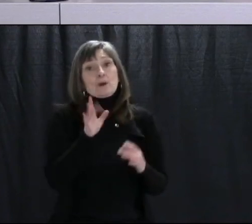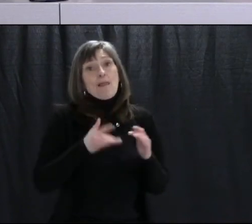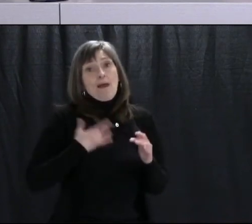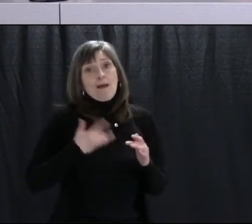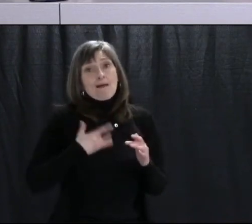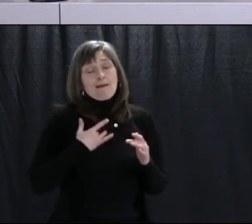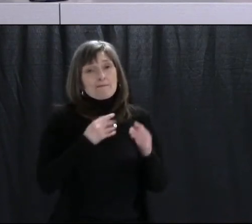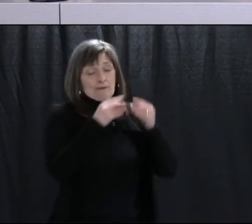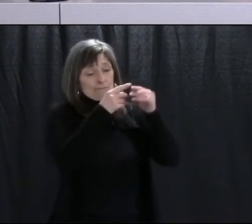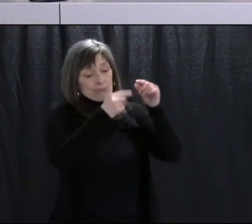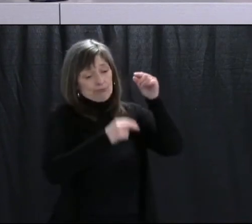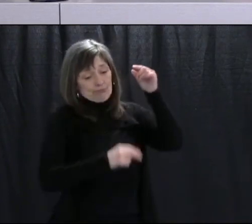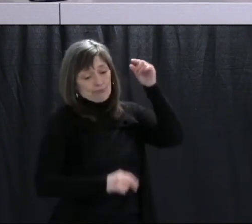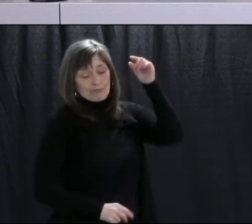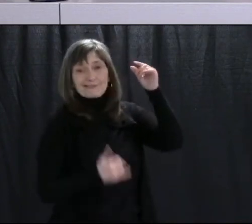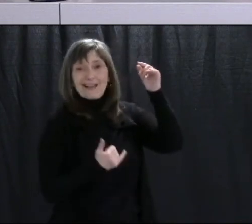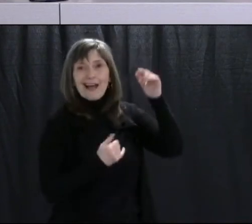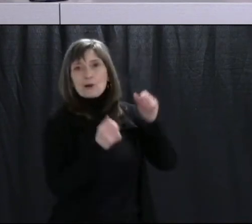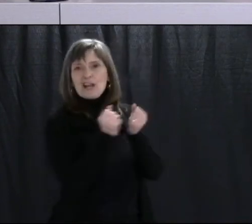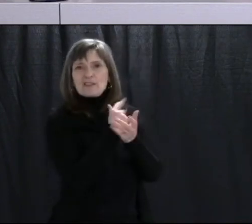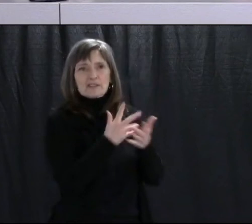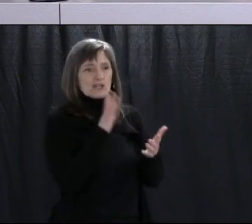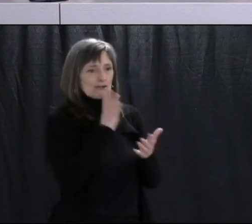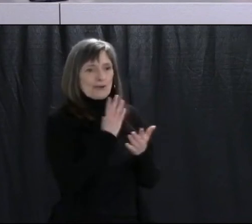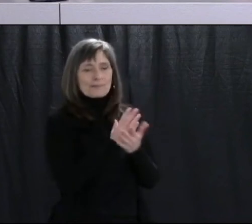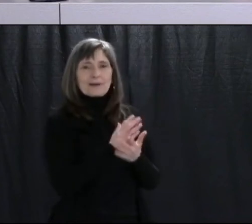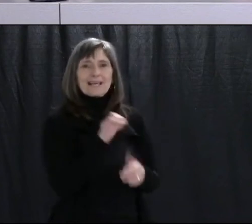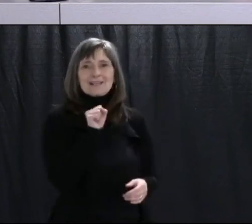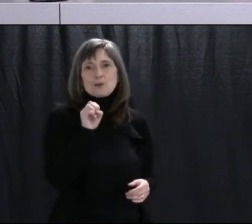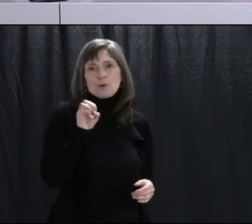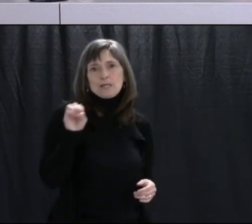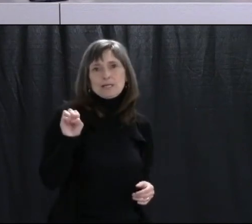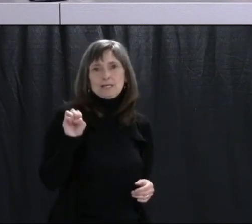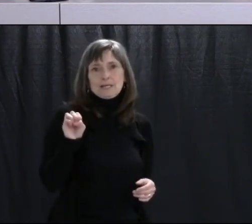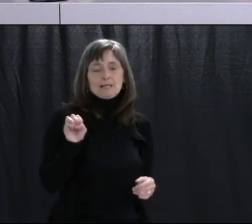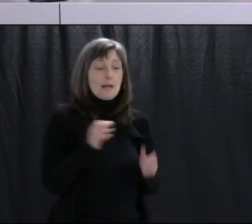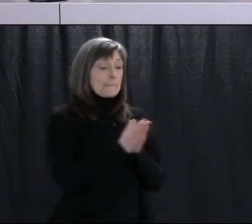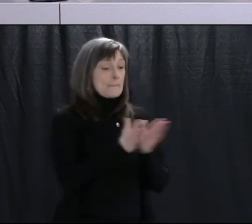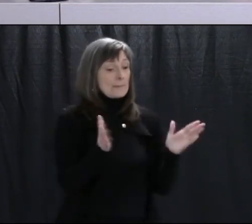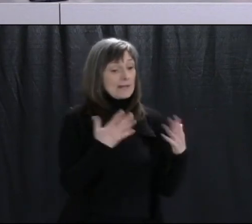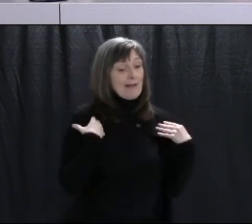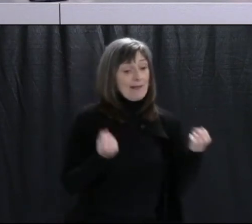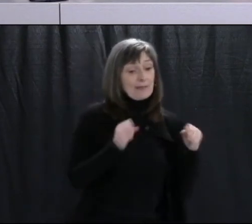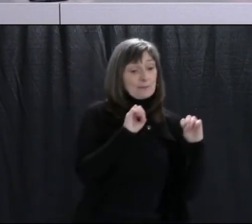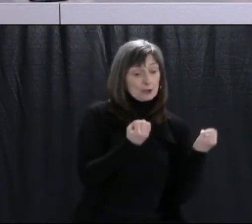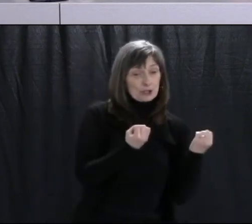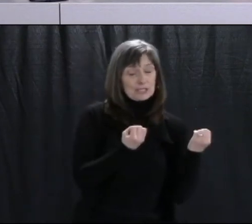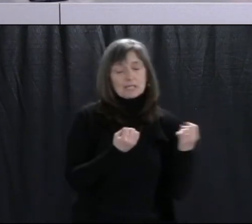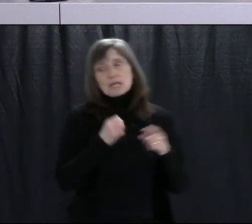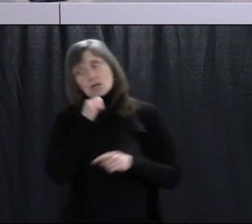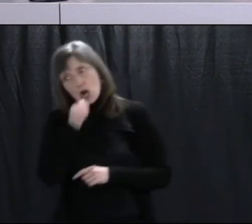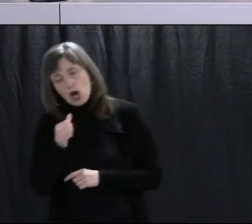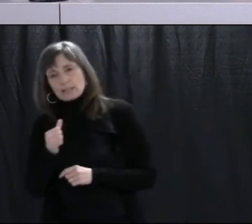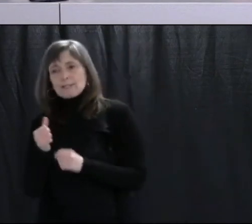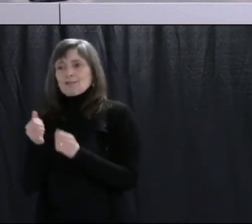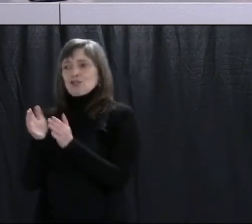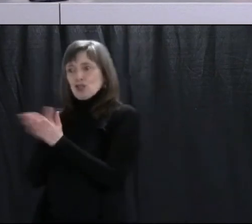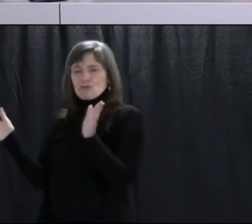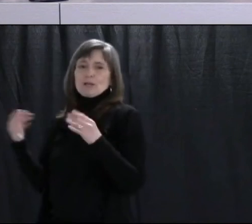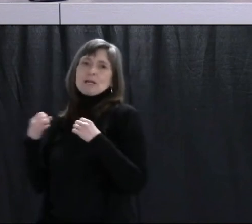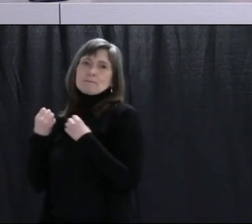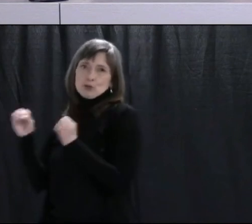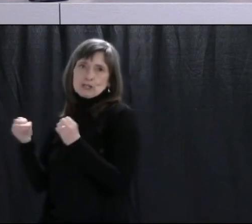has something to do with a state of emergency. We've called a public health emergency, but not a state of emergency. Could you just clarify for people out there watching and